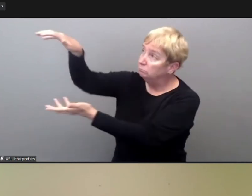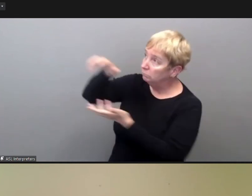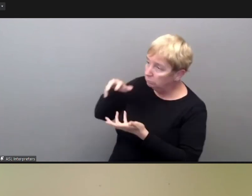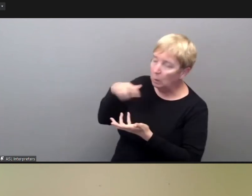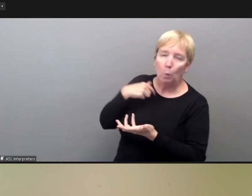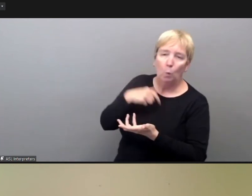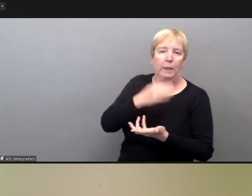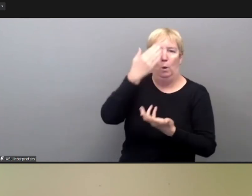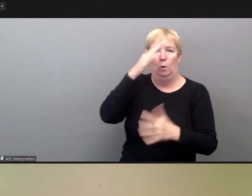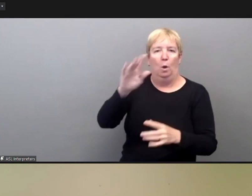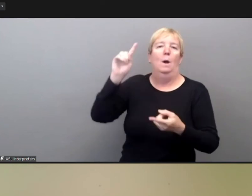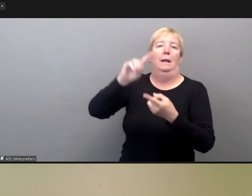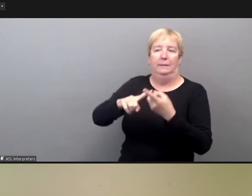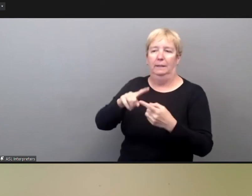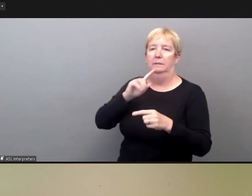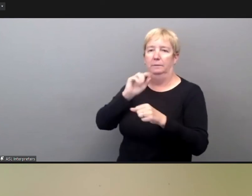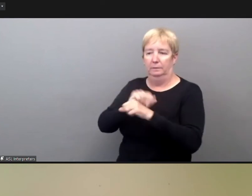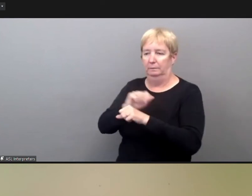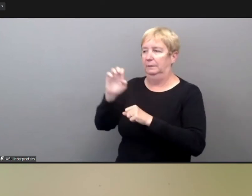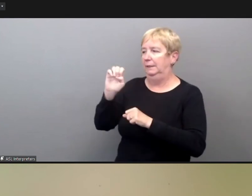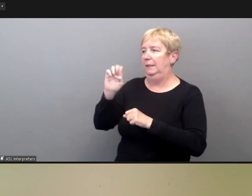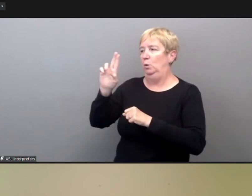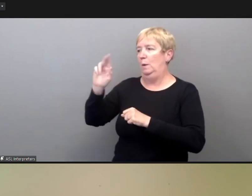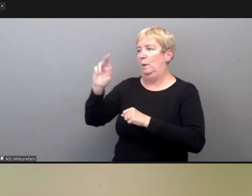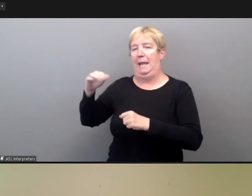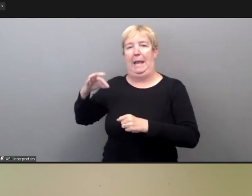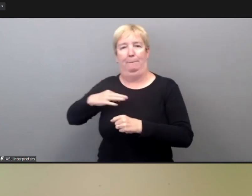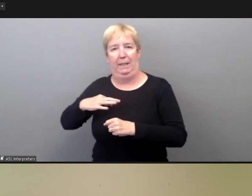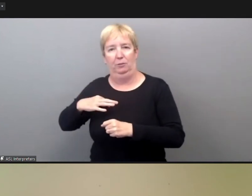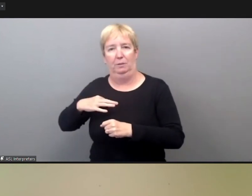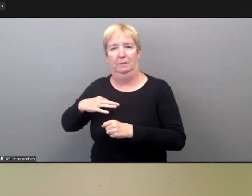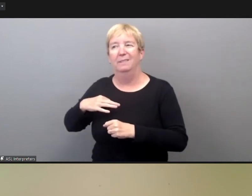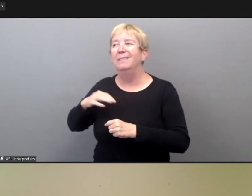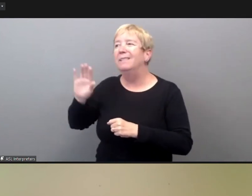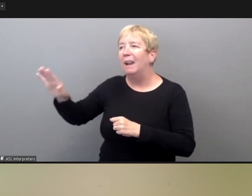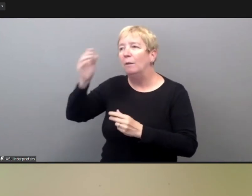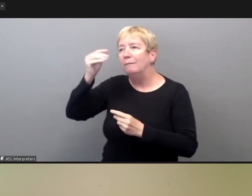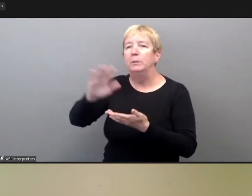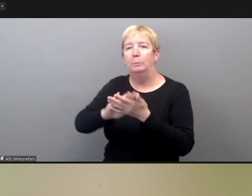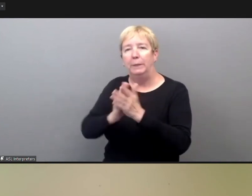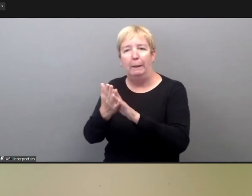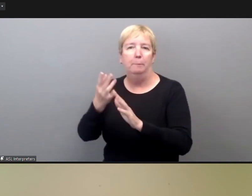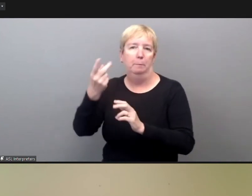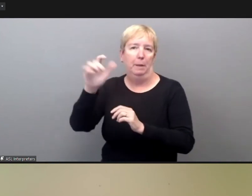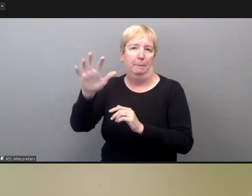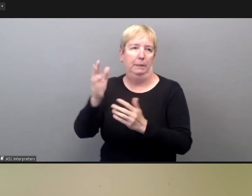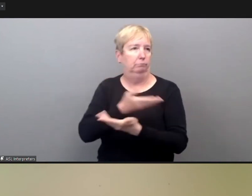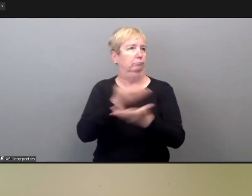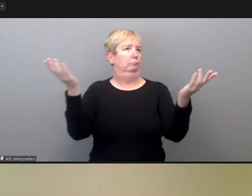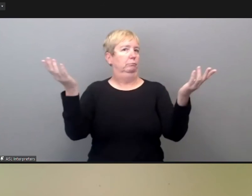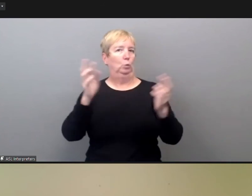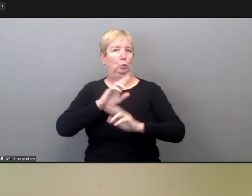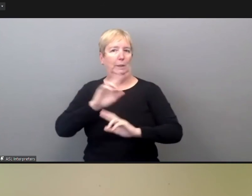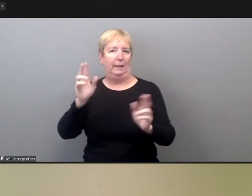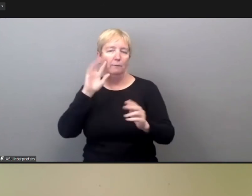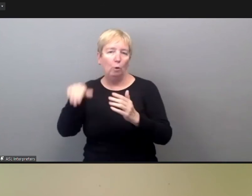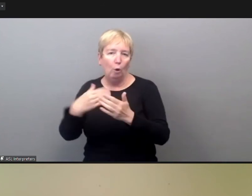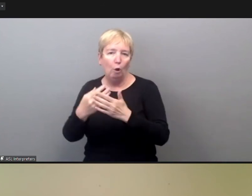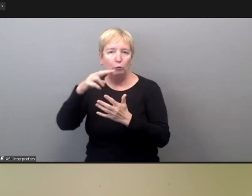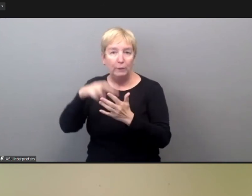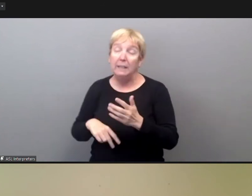it becomes a public document, I can't tell you too much more, but I love the idea of having a pill that people could